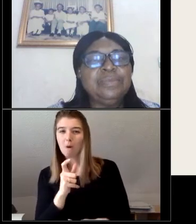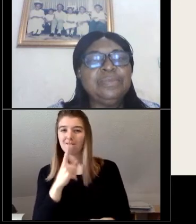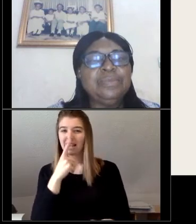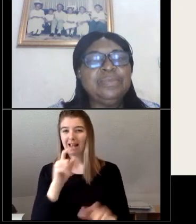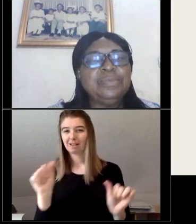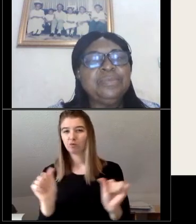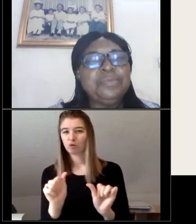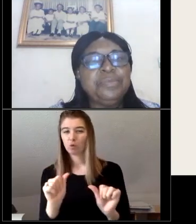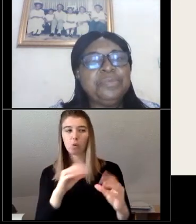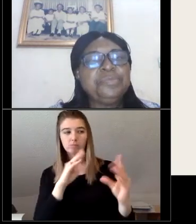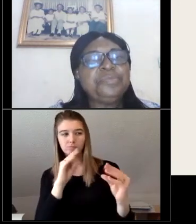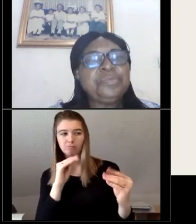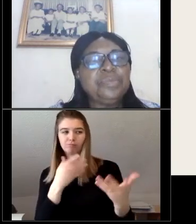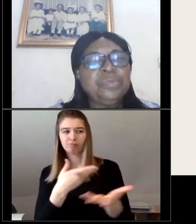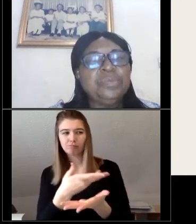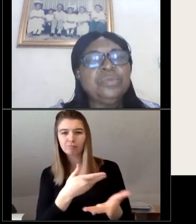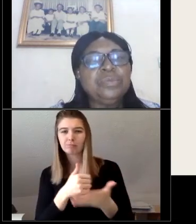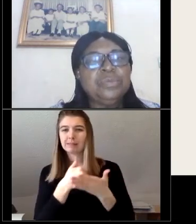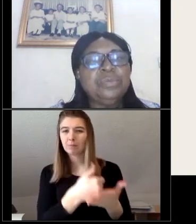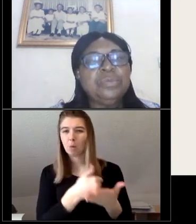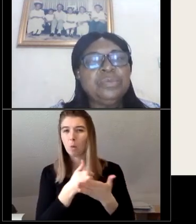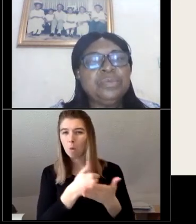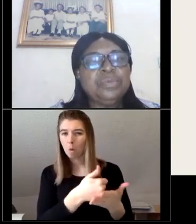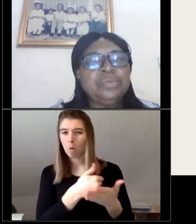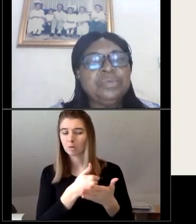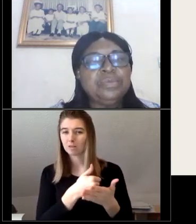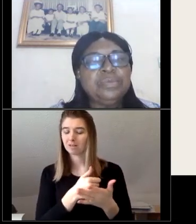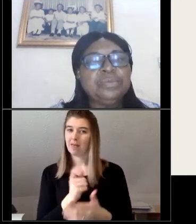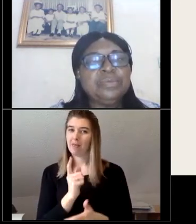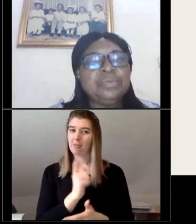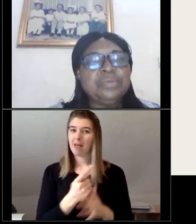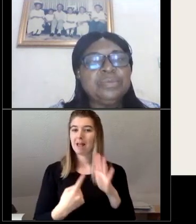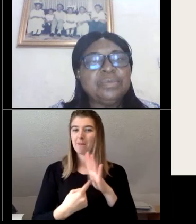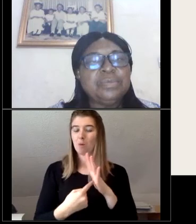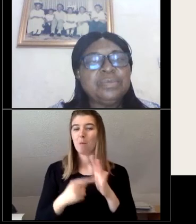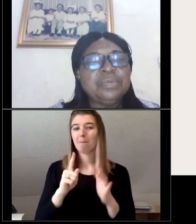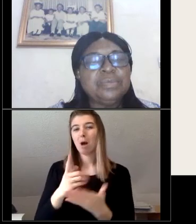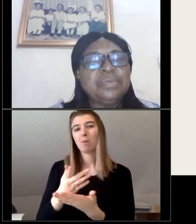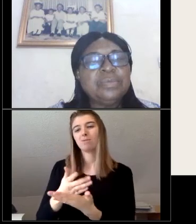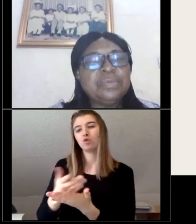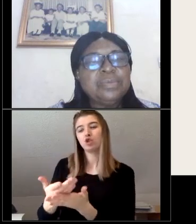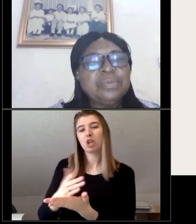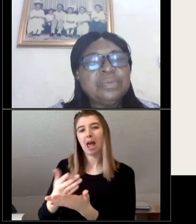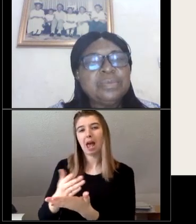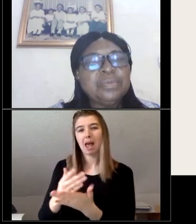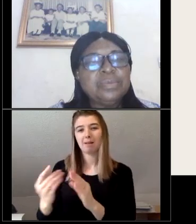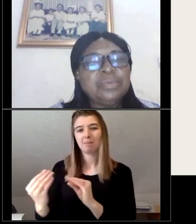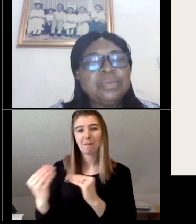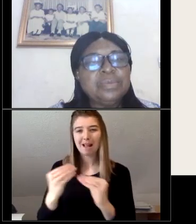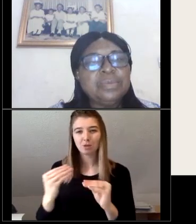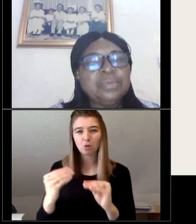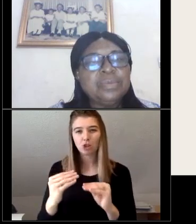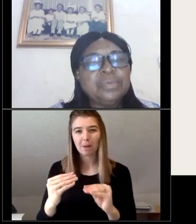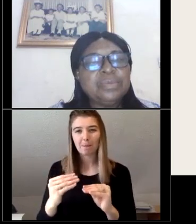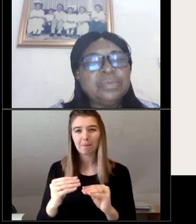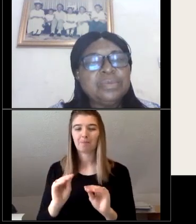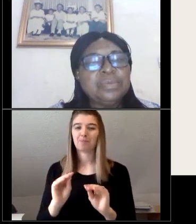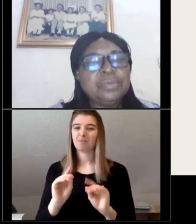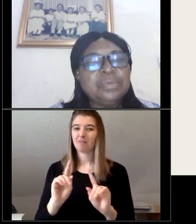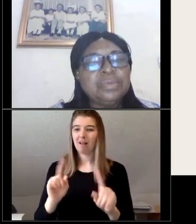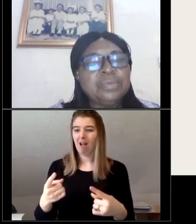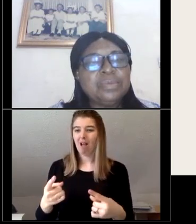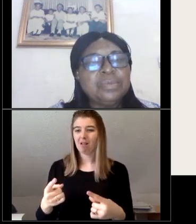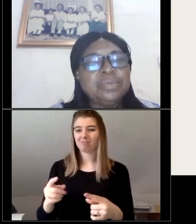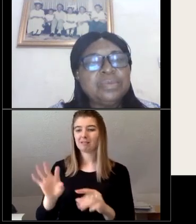to share that mentorship culture and get away from this siloed, I will pick up my favorites and sponsor you into the